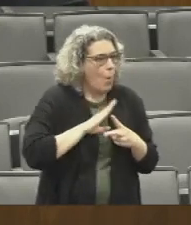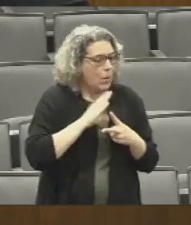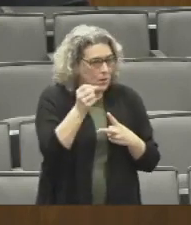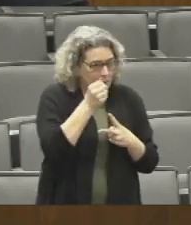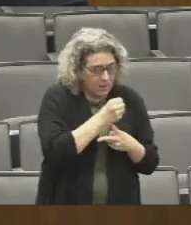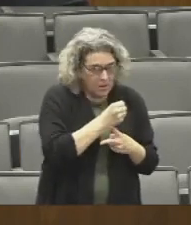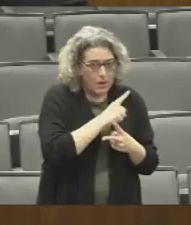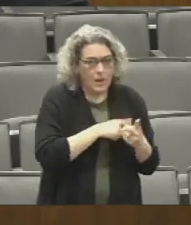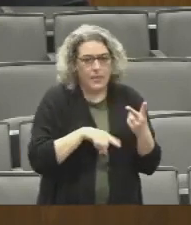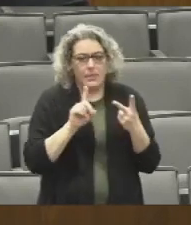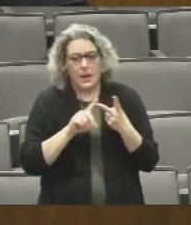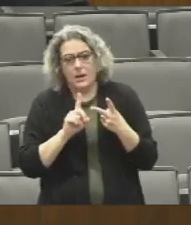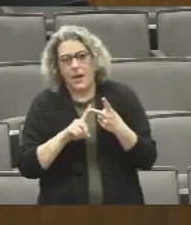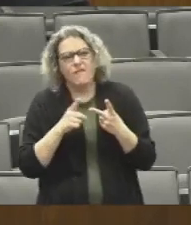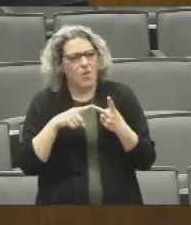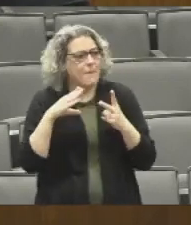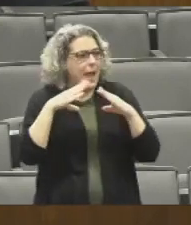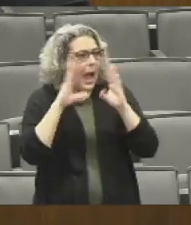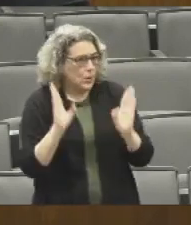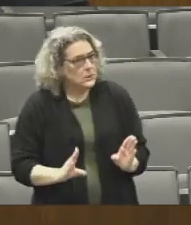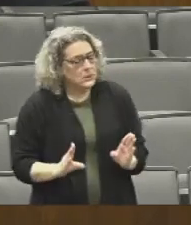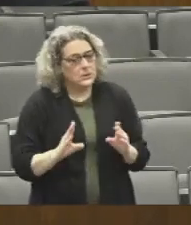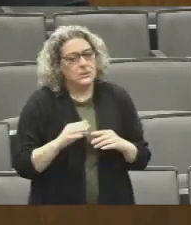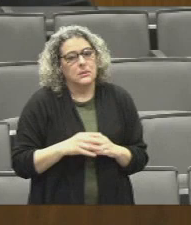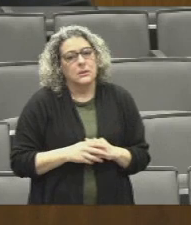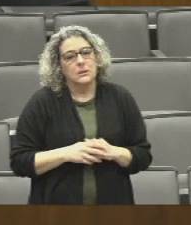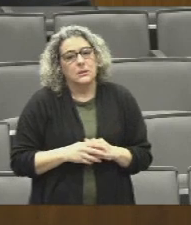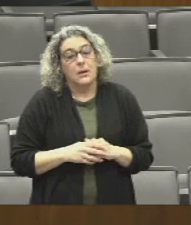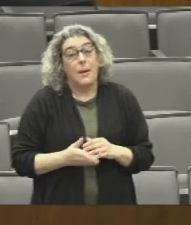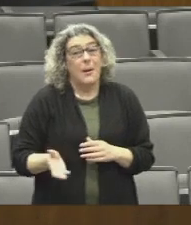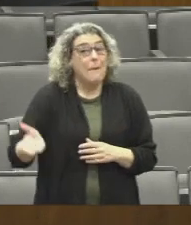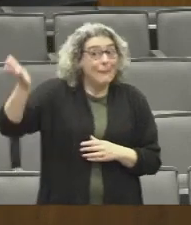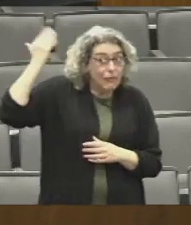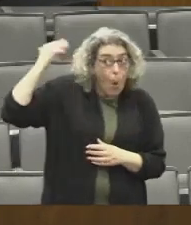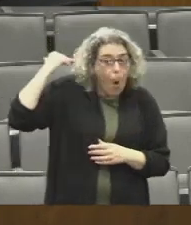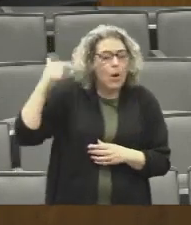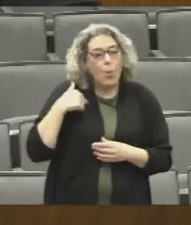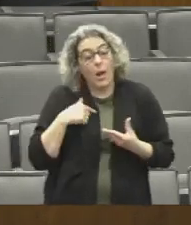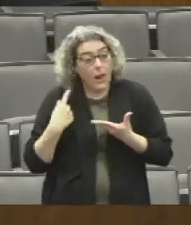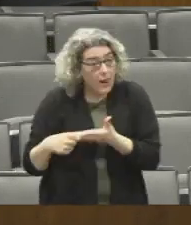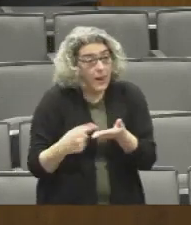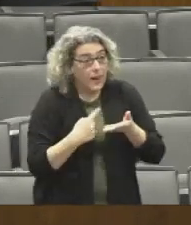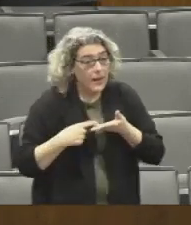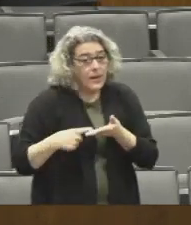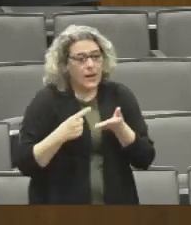other from housing. Before, if you recall, we did